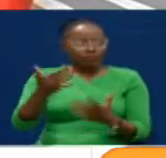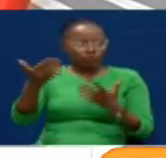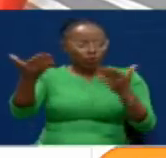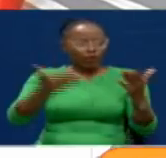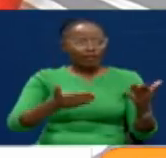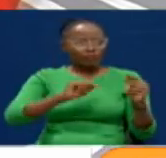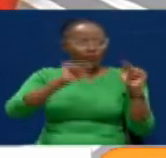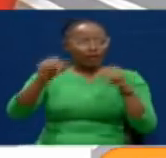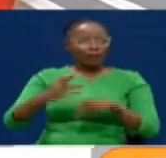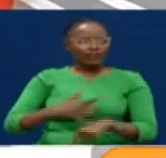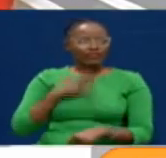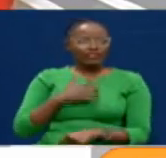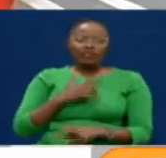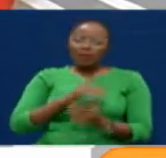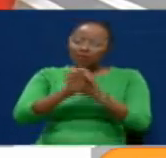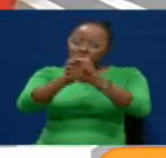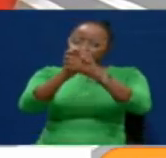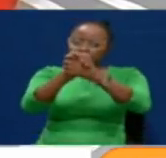You must meet him tomorrow.